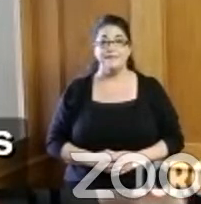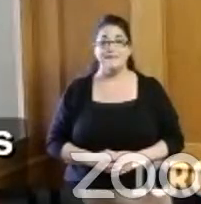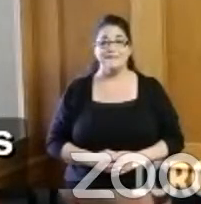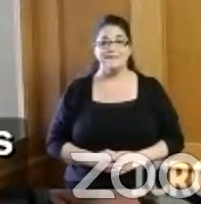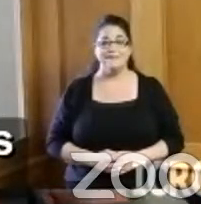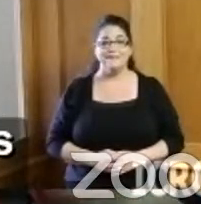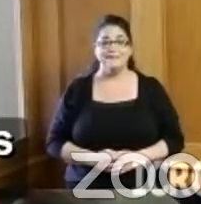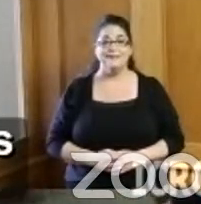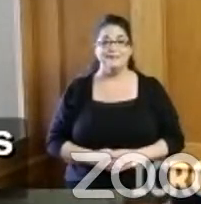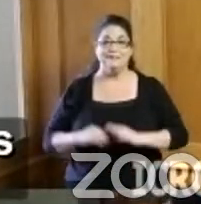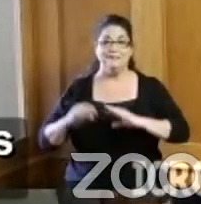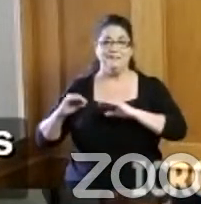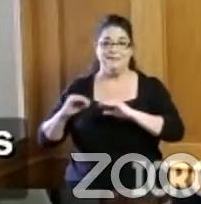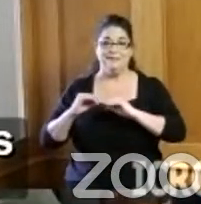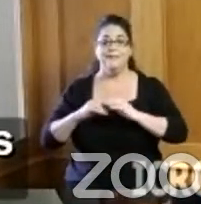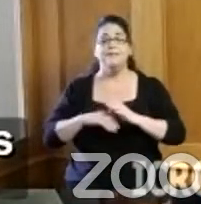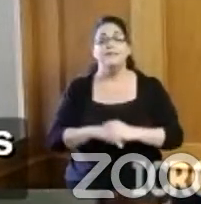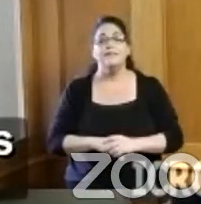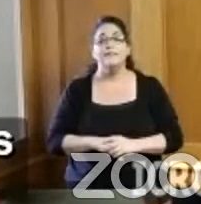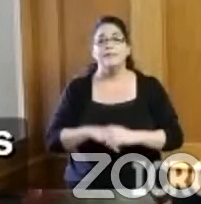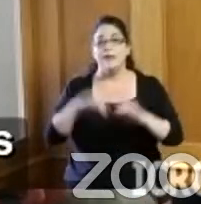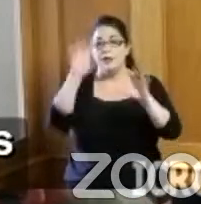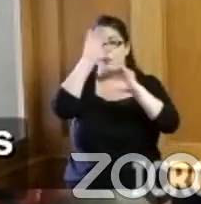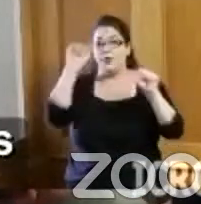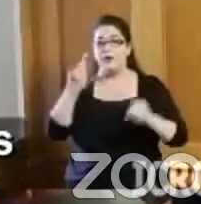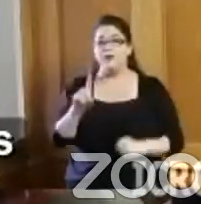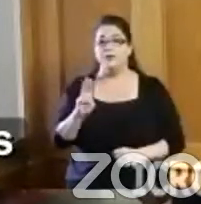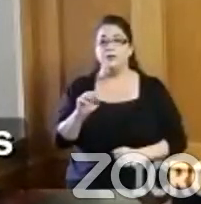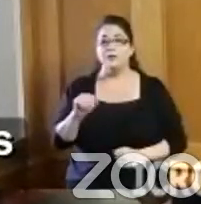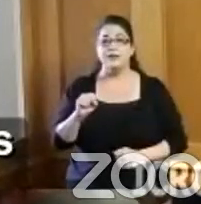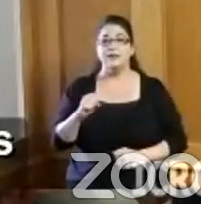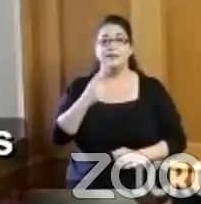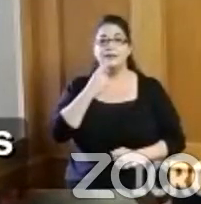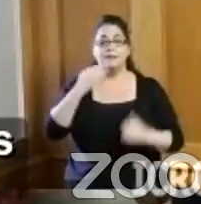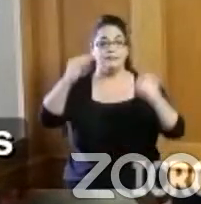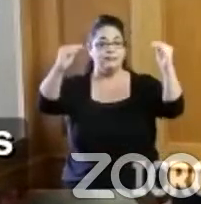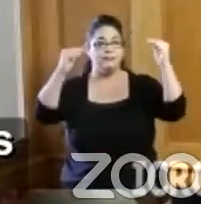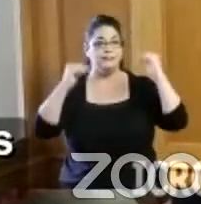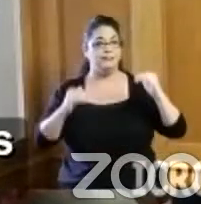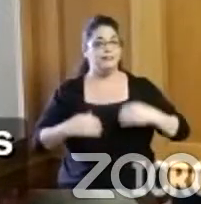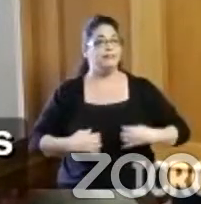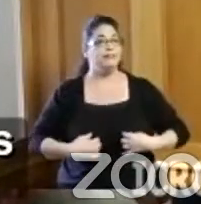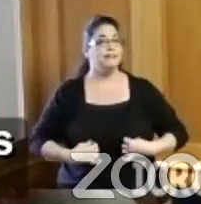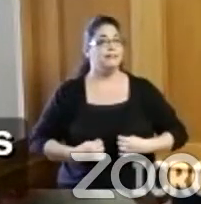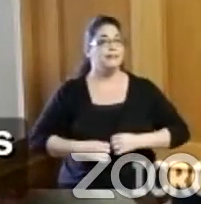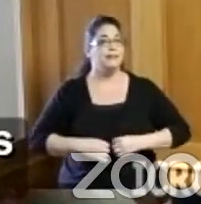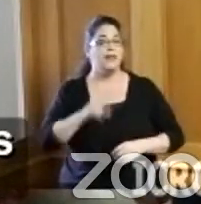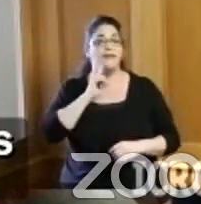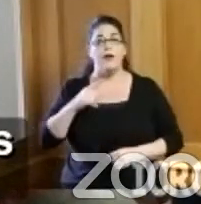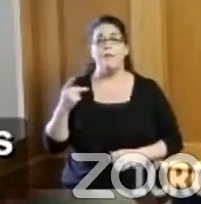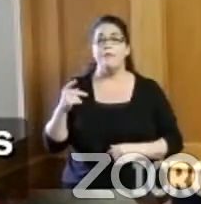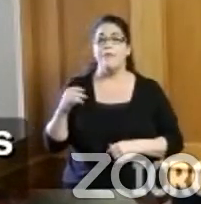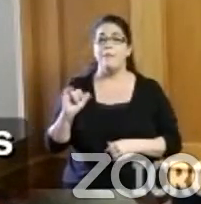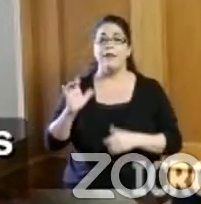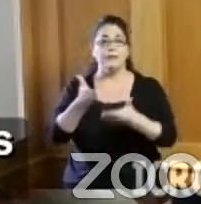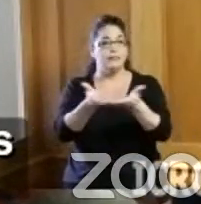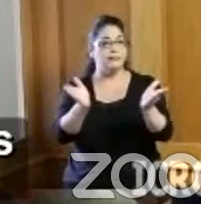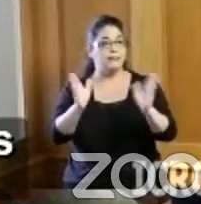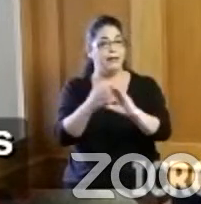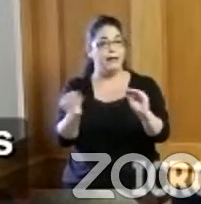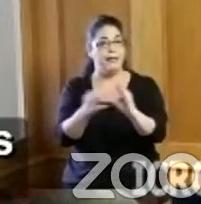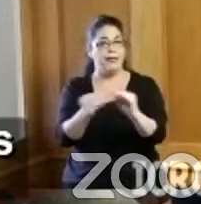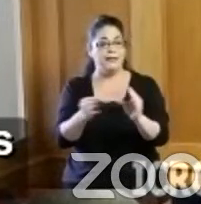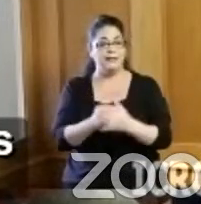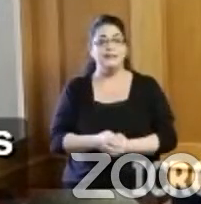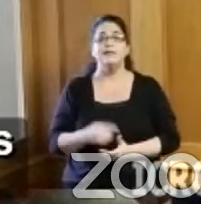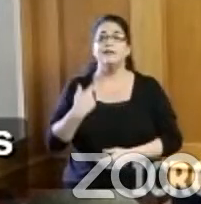Yeah, okay. So we're going to move forward. Our next item on the agenda is public comments, and I do